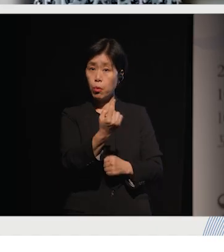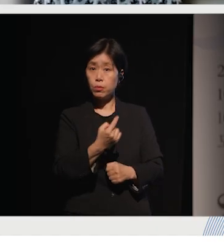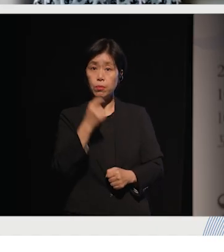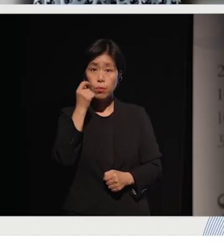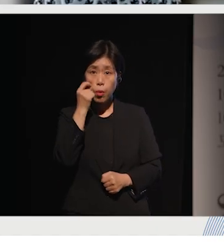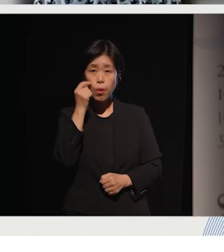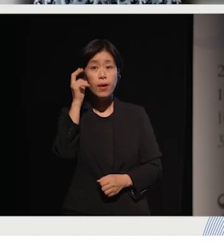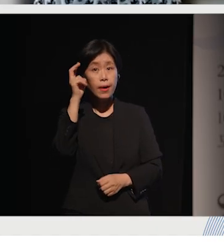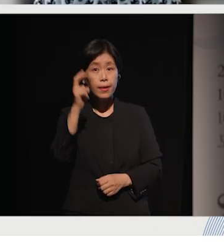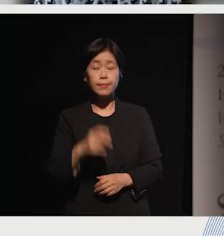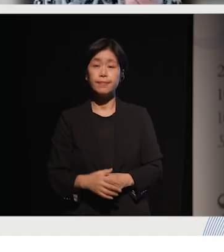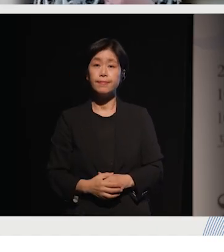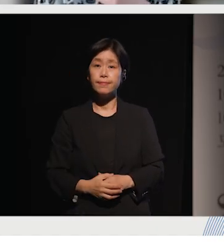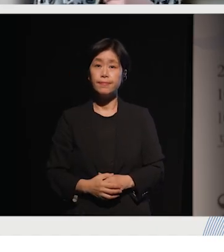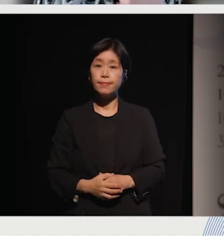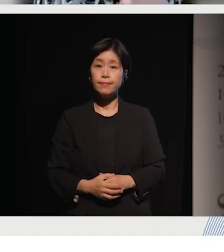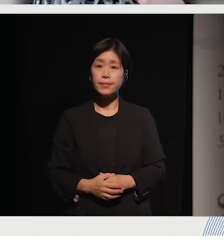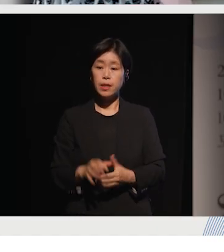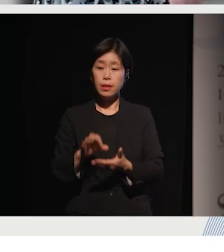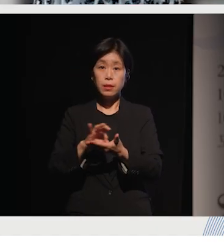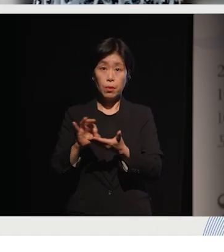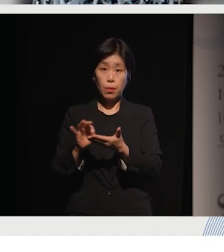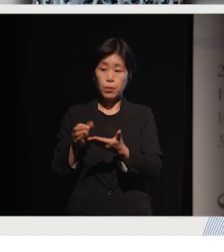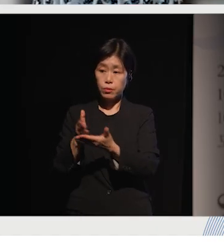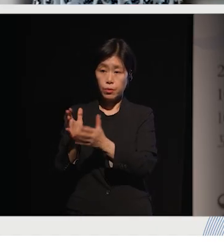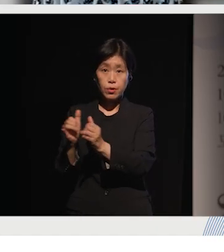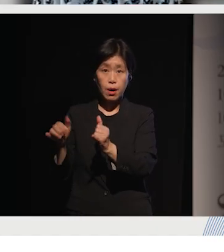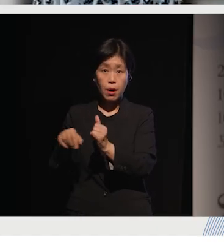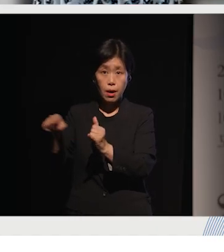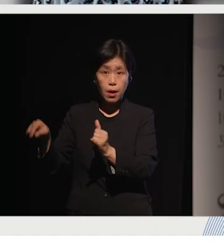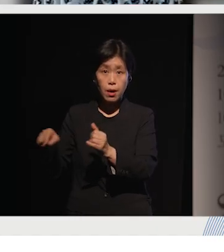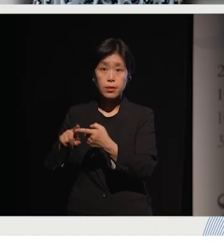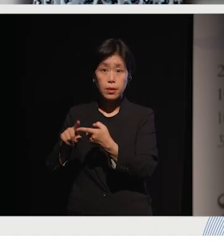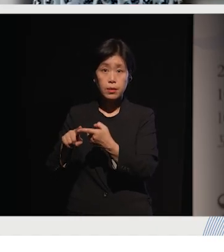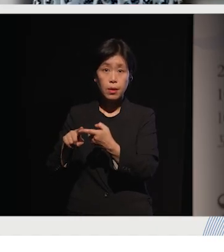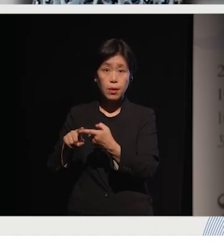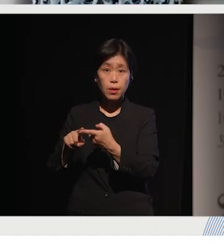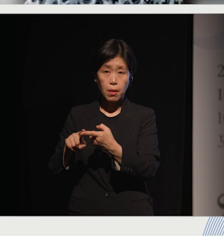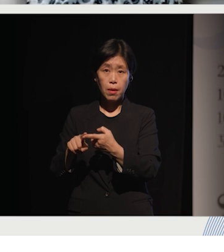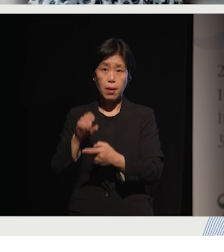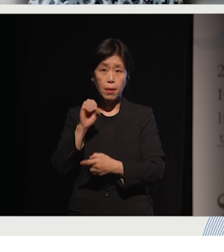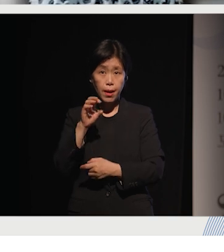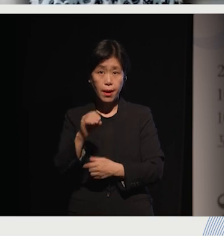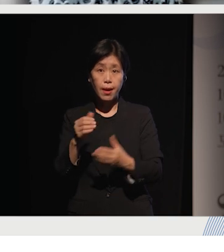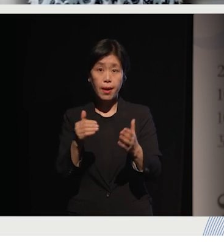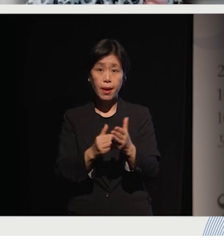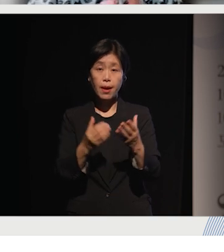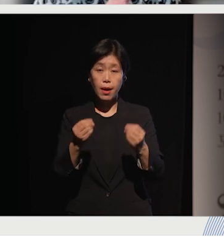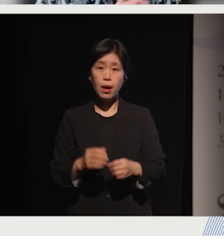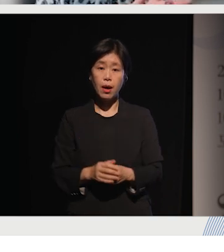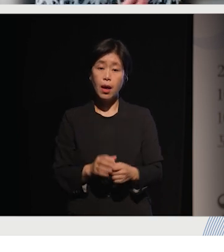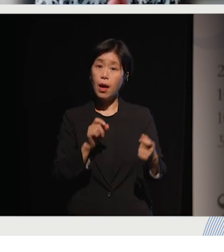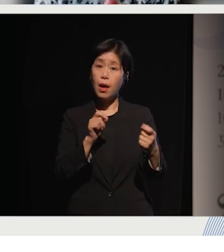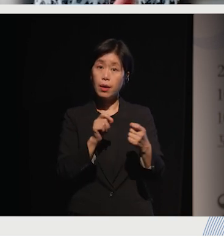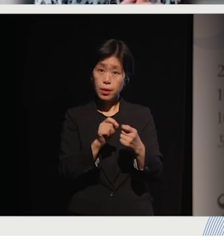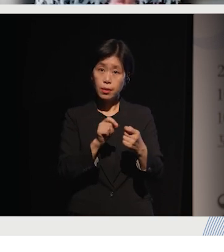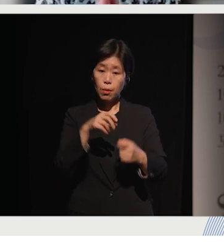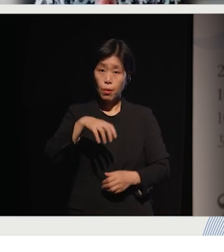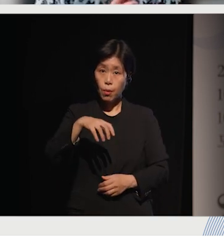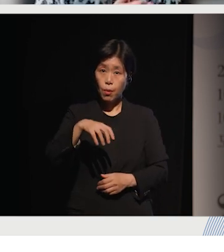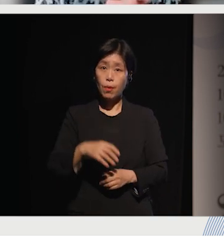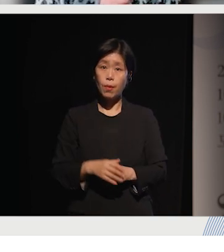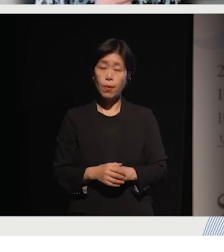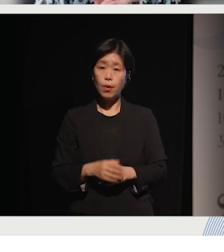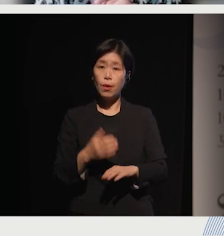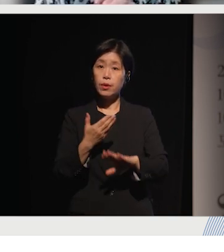User Expert Advisory Group. Another program that we run within Access Smithsonian is called See Me at the Smithsonian, which